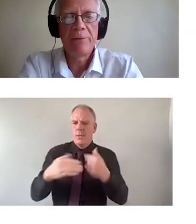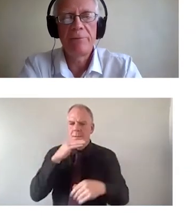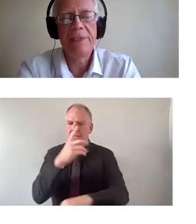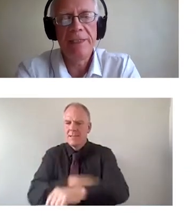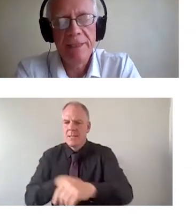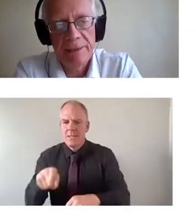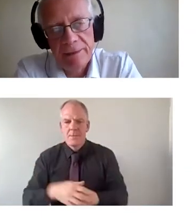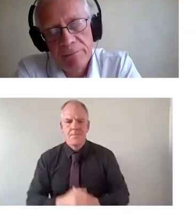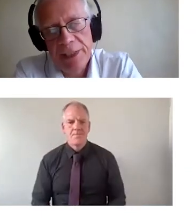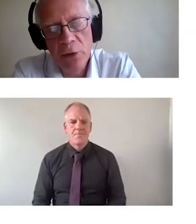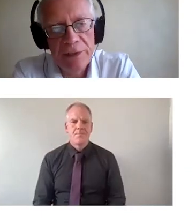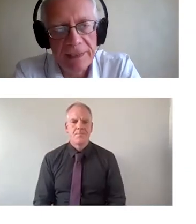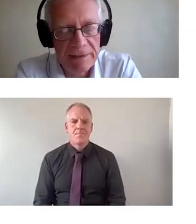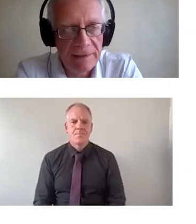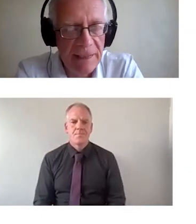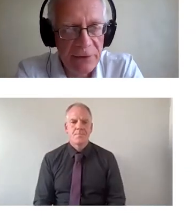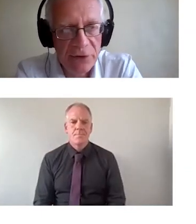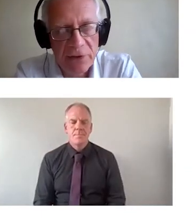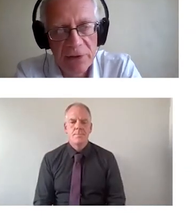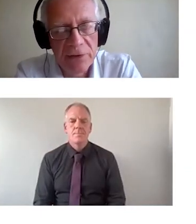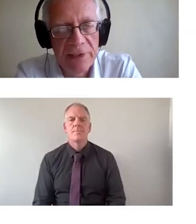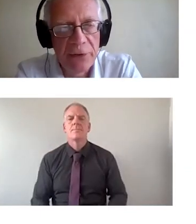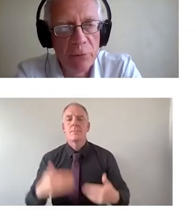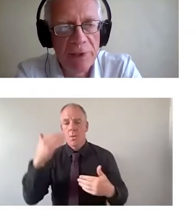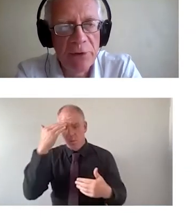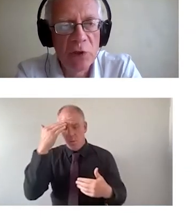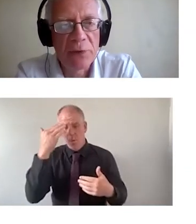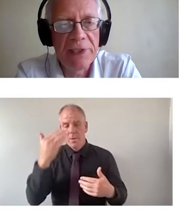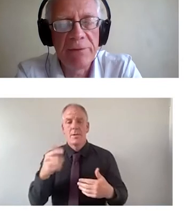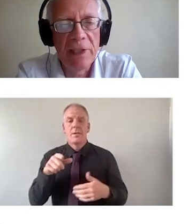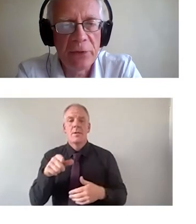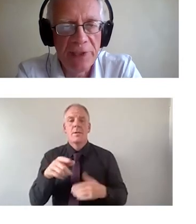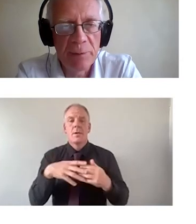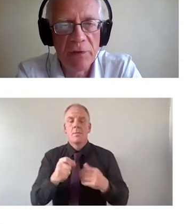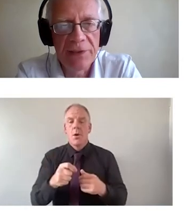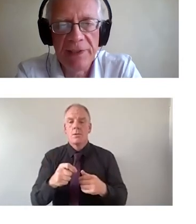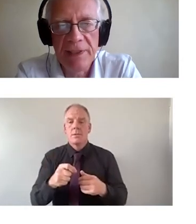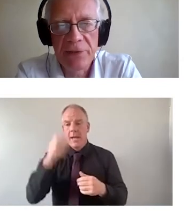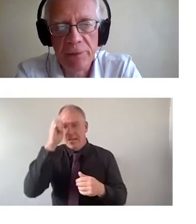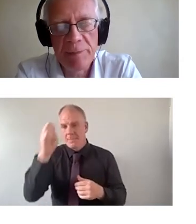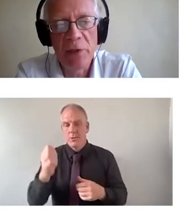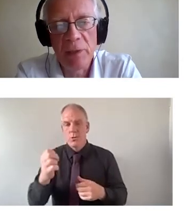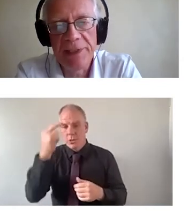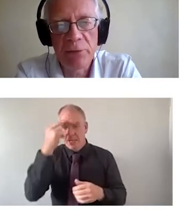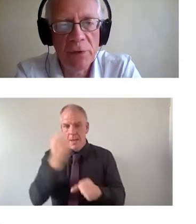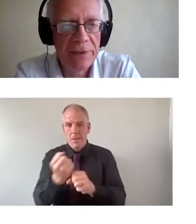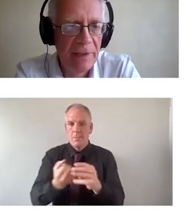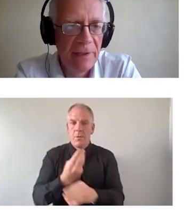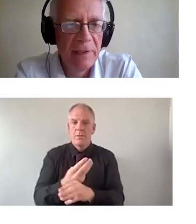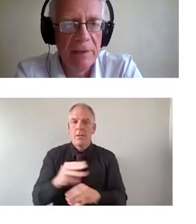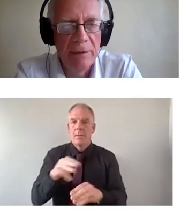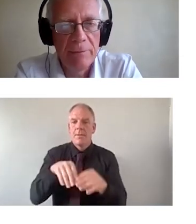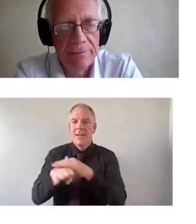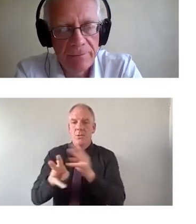Again, when we know that, as I said just earlier on, that, you know, one of the most protective factors against poverty is when people are being at work.